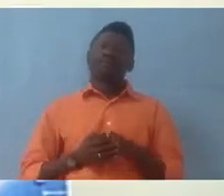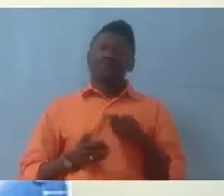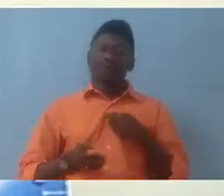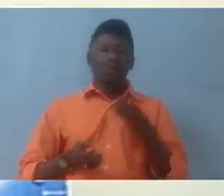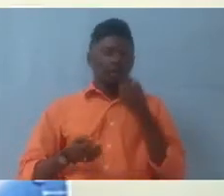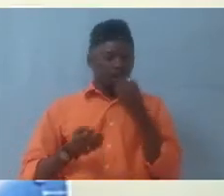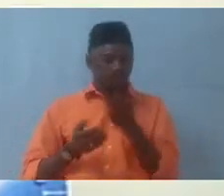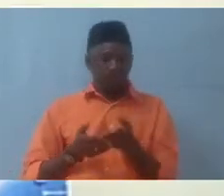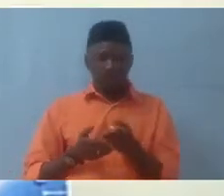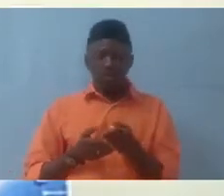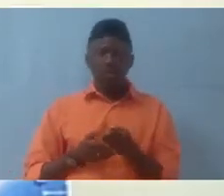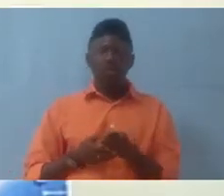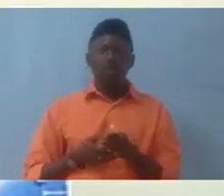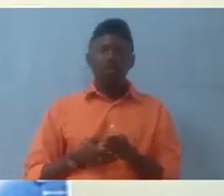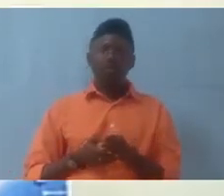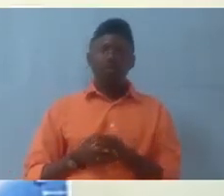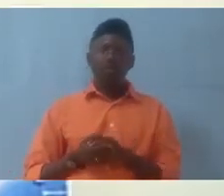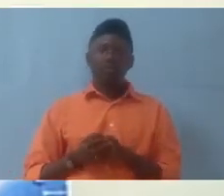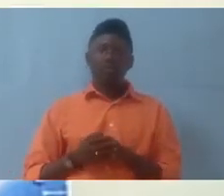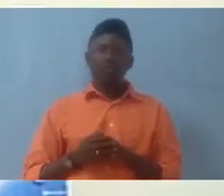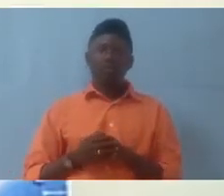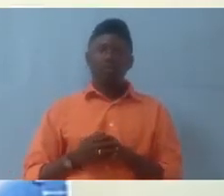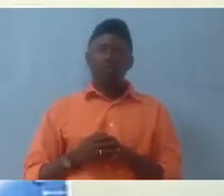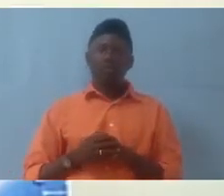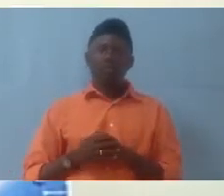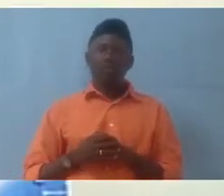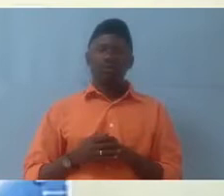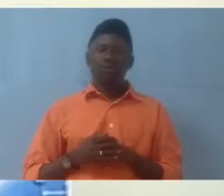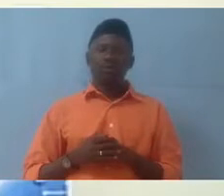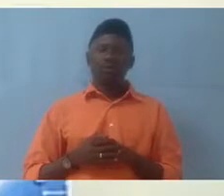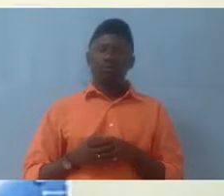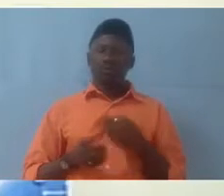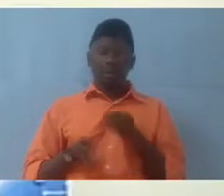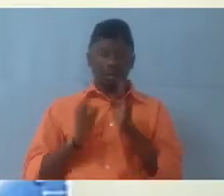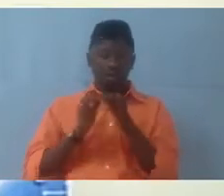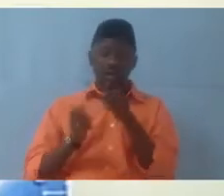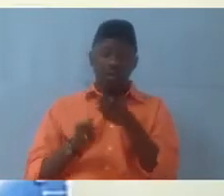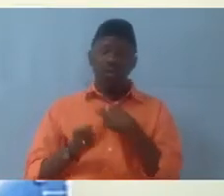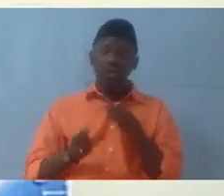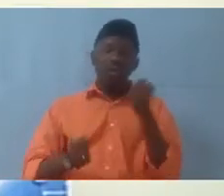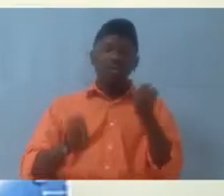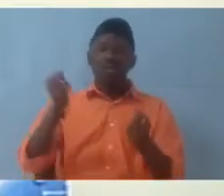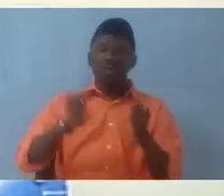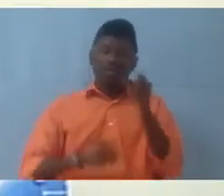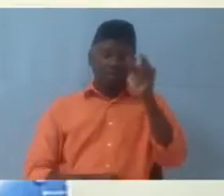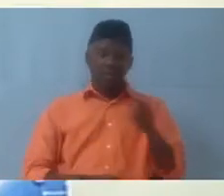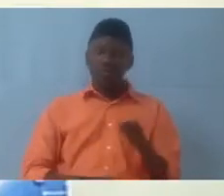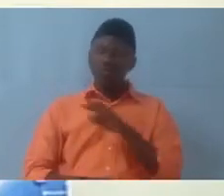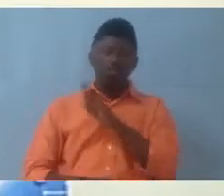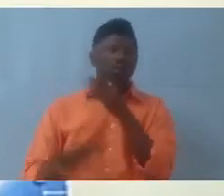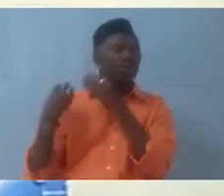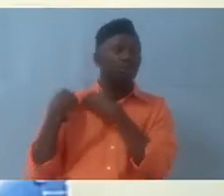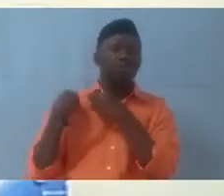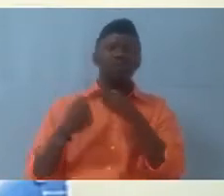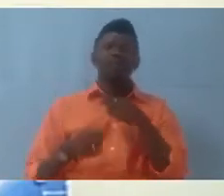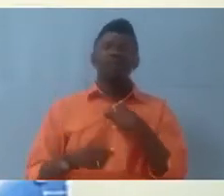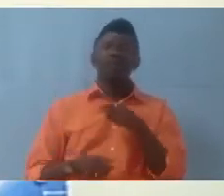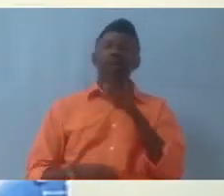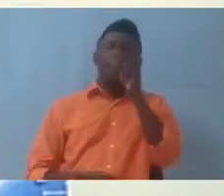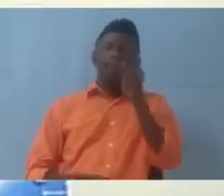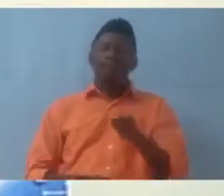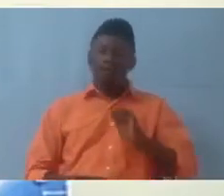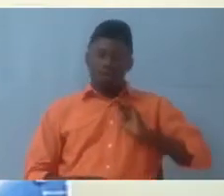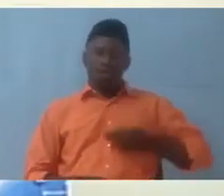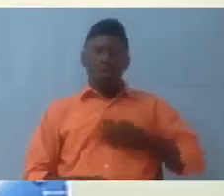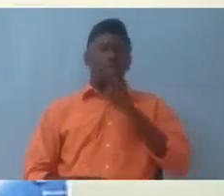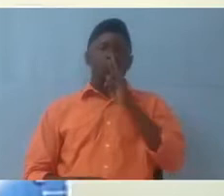that he was responsible for the death of the victim. Kon mom duton mo gaduna fatu key lor based on the